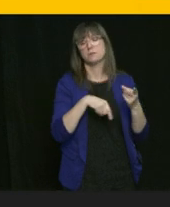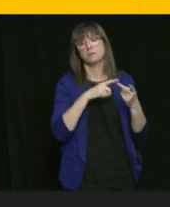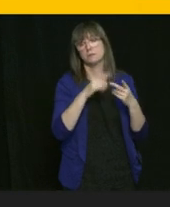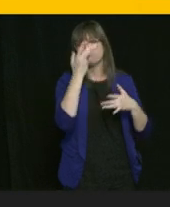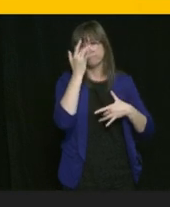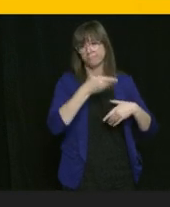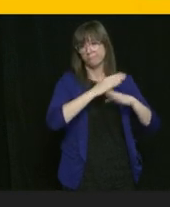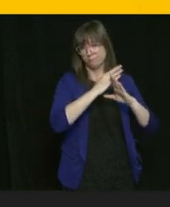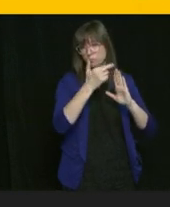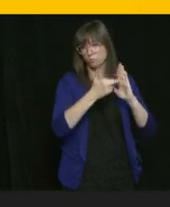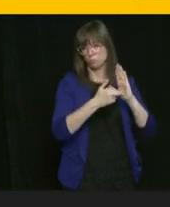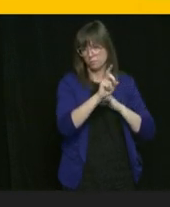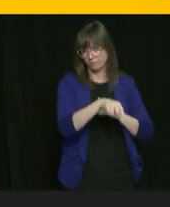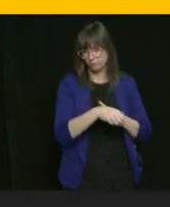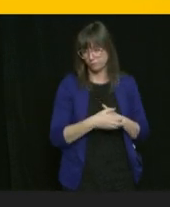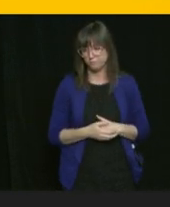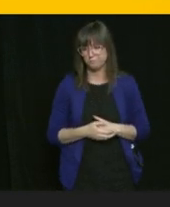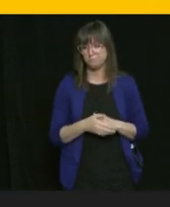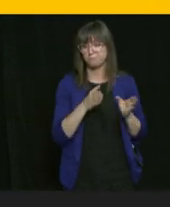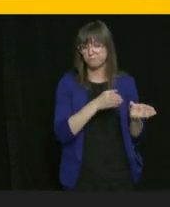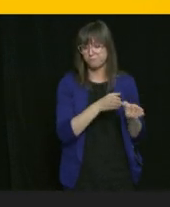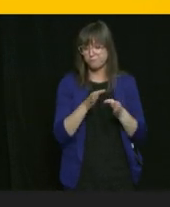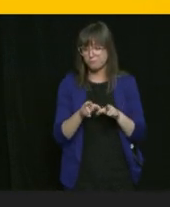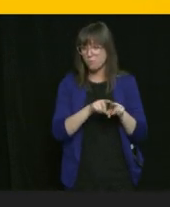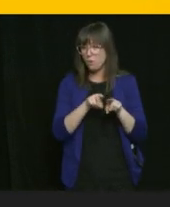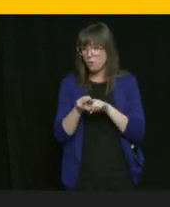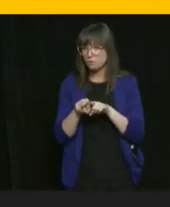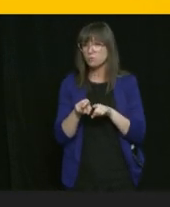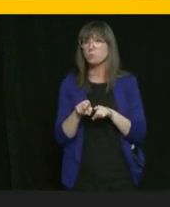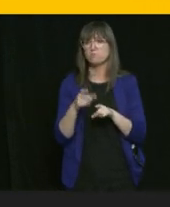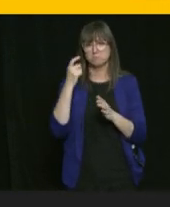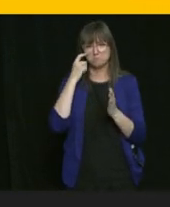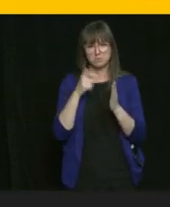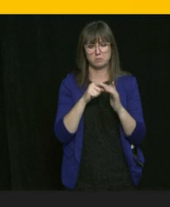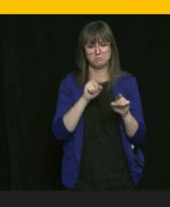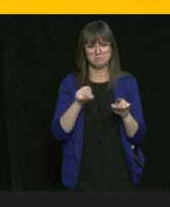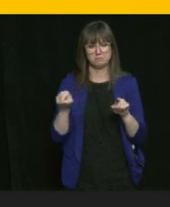control. At the same time, an increasing number of